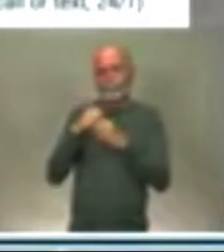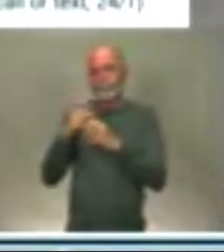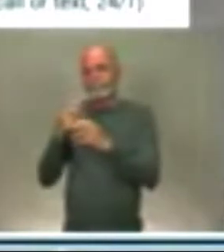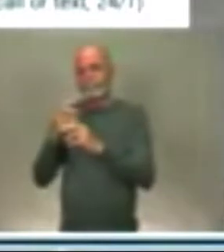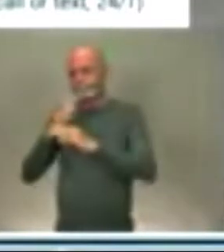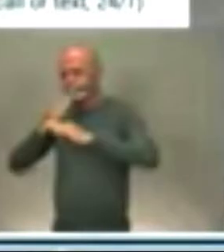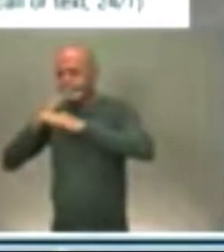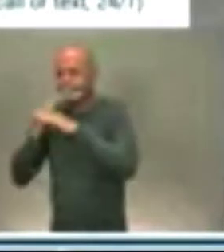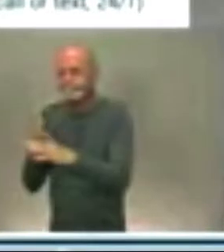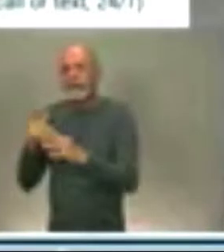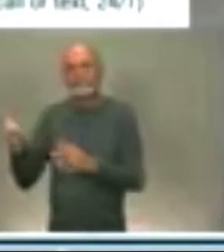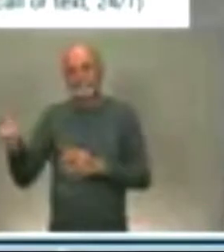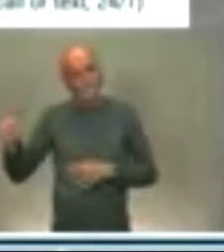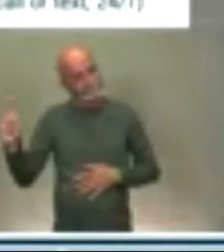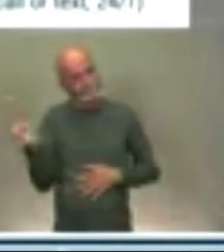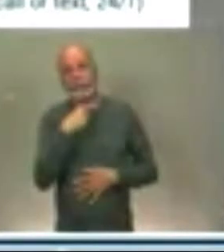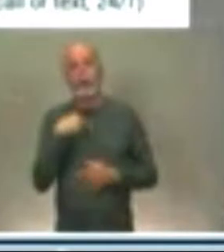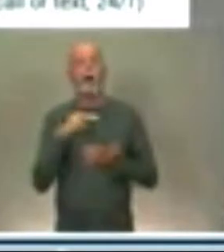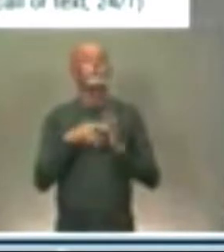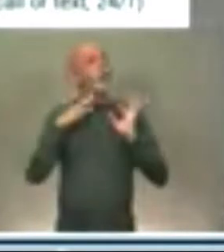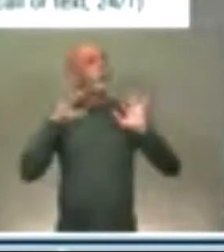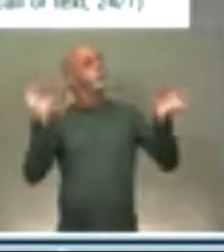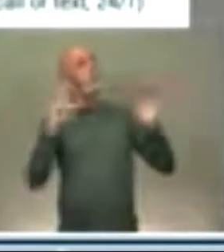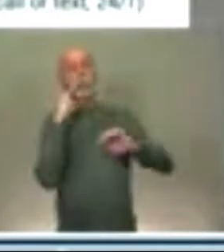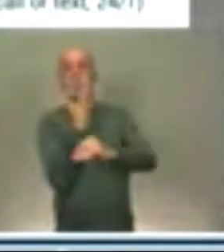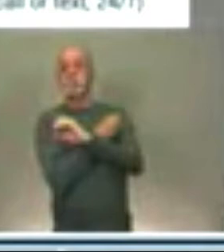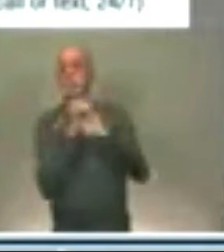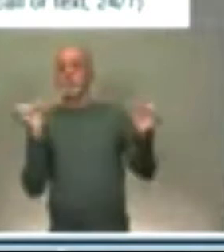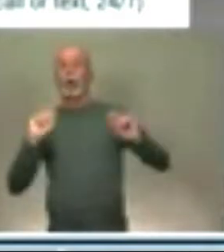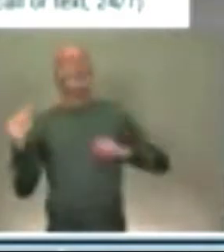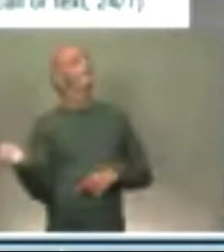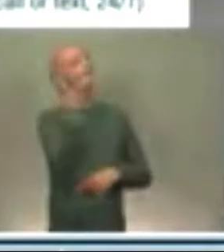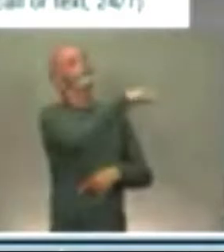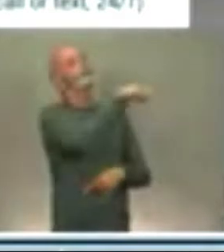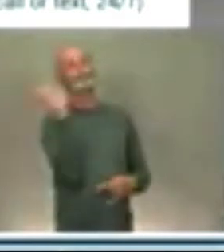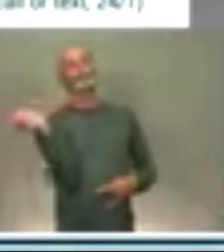can't just come freely into Nova Scotia. You need a period of quarantine. To me, that's